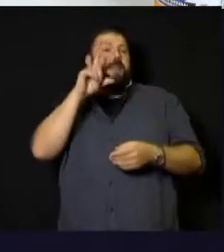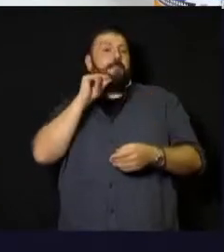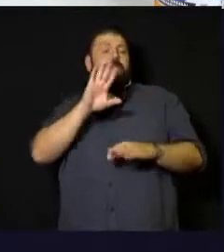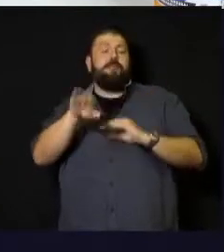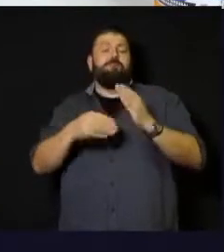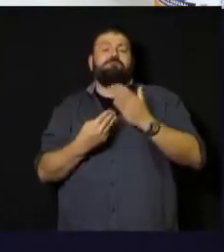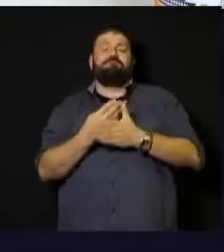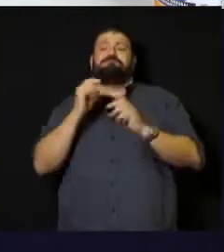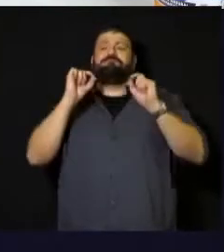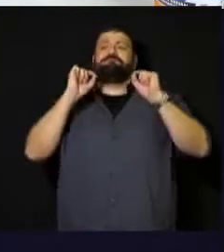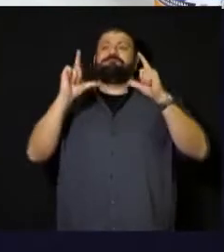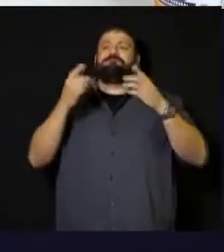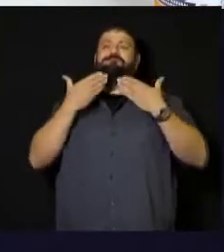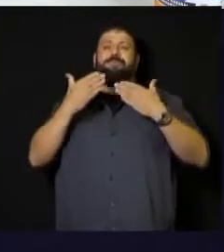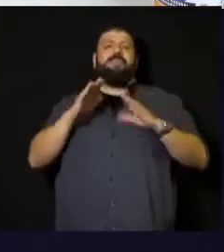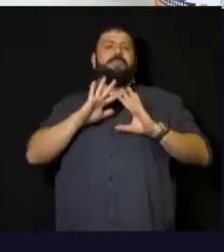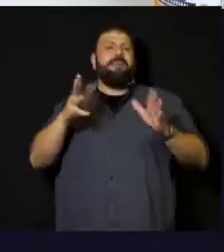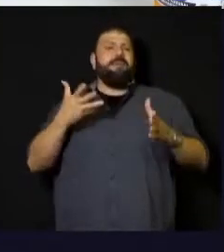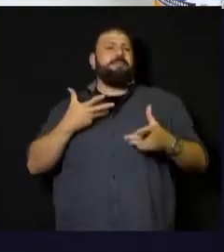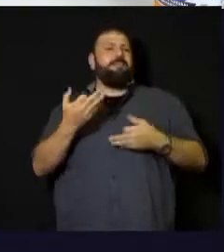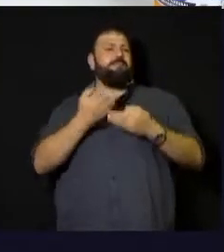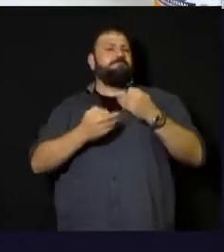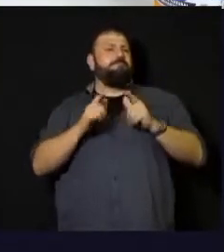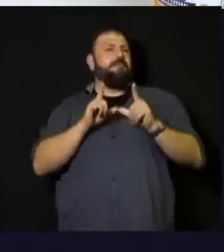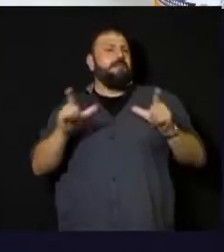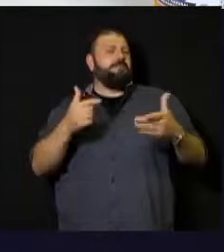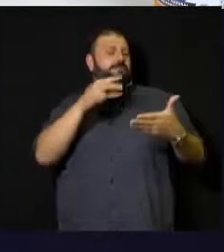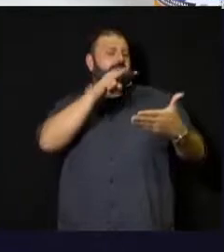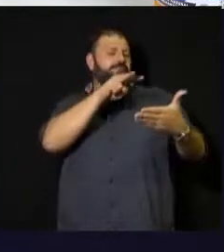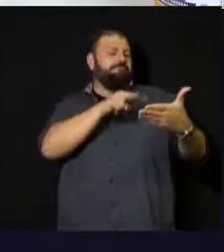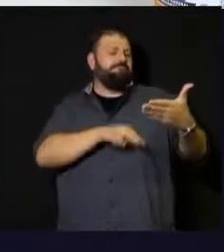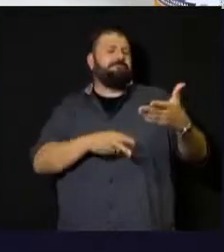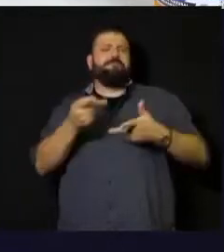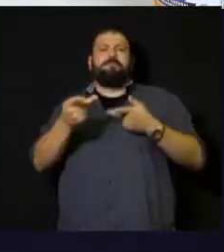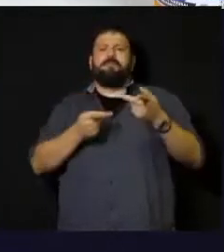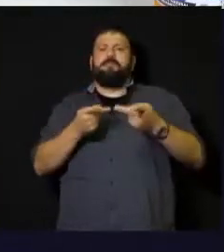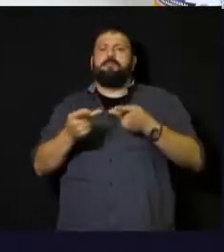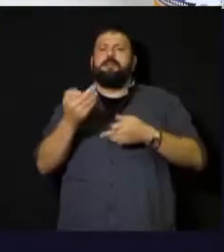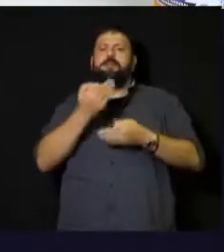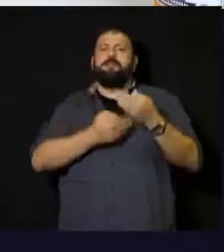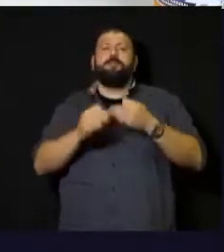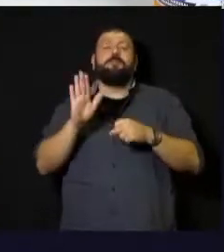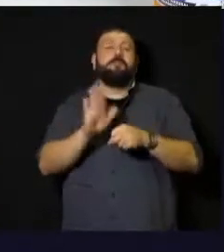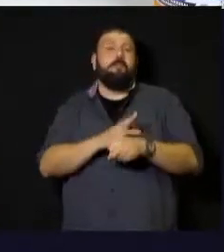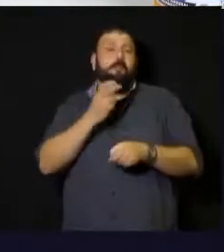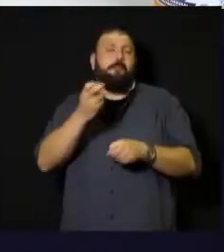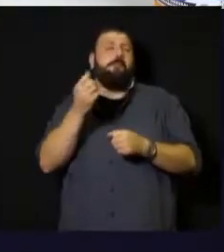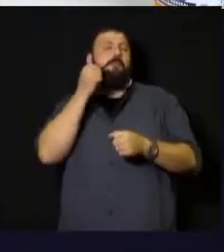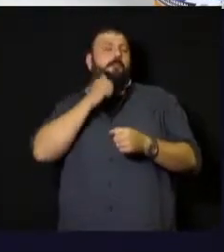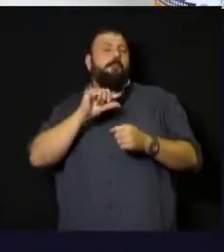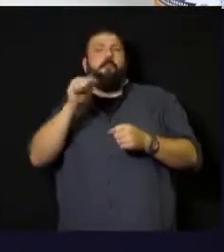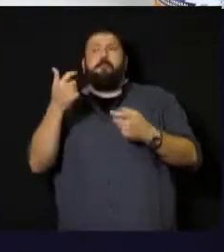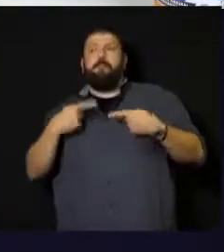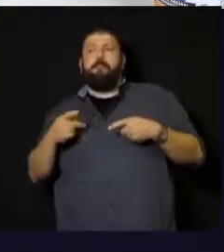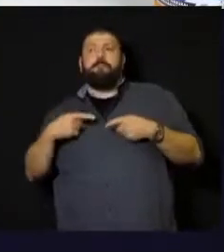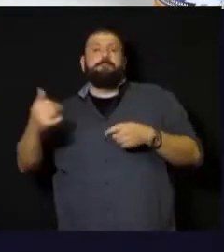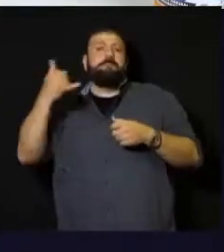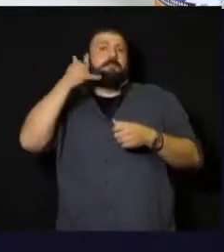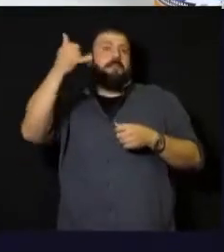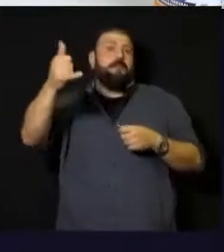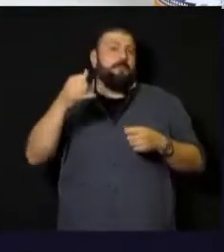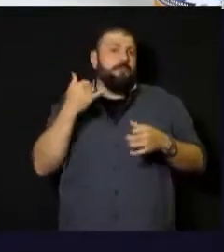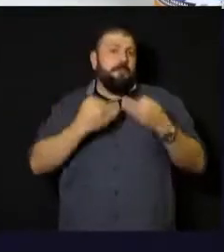know where I'm going or what I'm doing. Because when we do work at home, sometimes you're cooking and you say, somebody called,